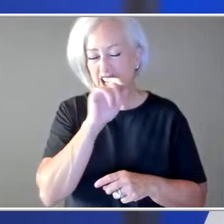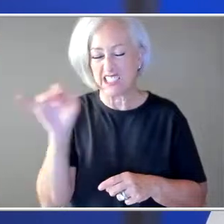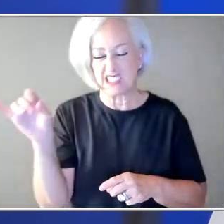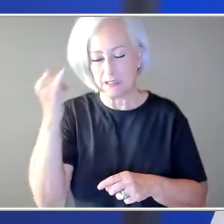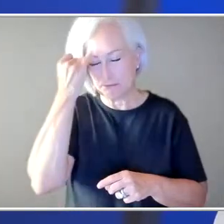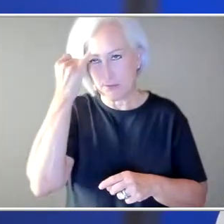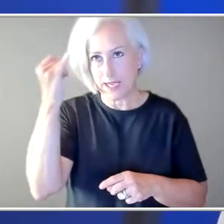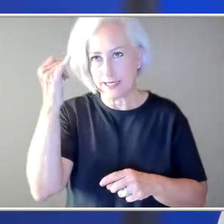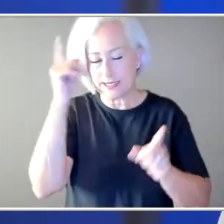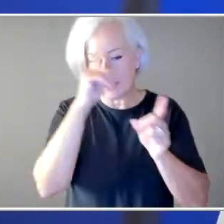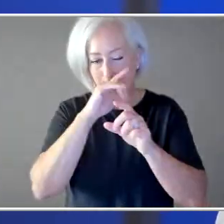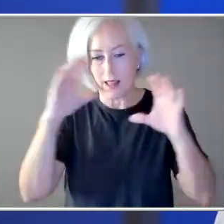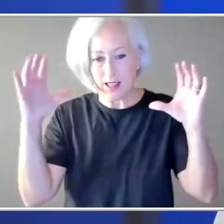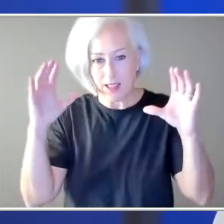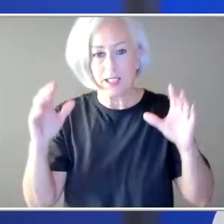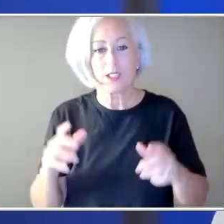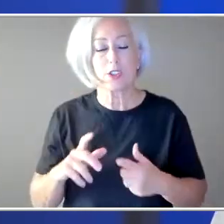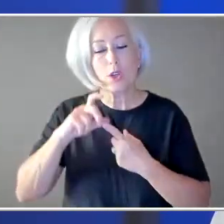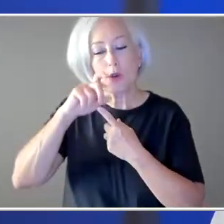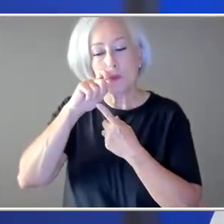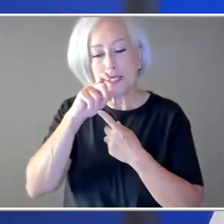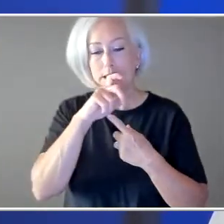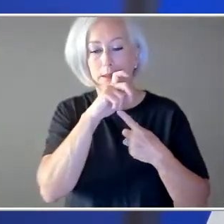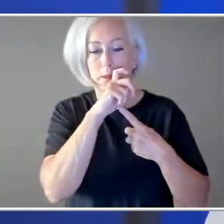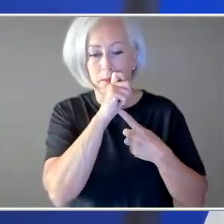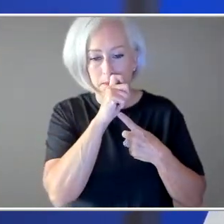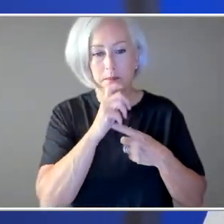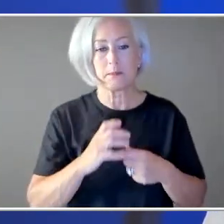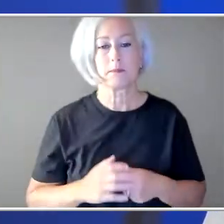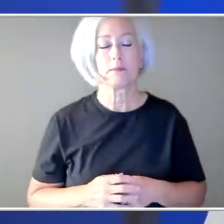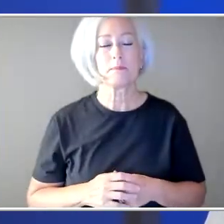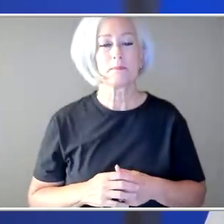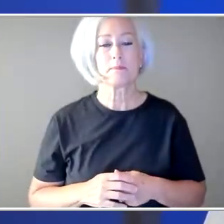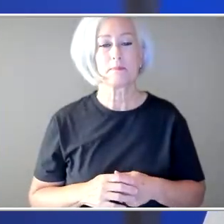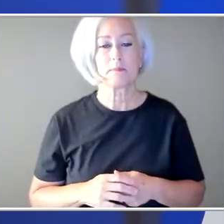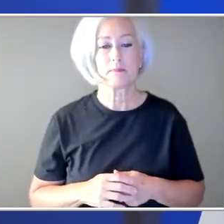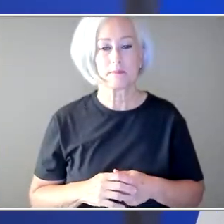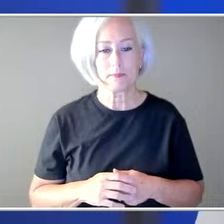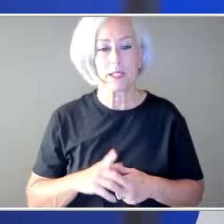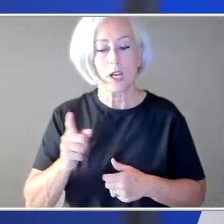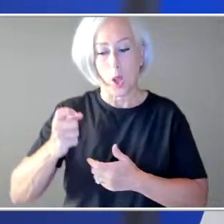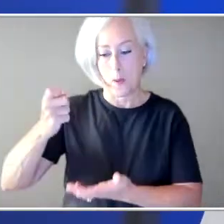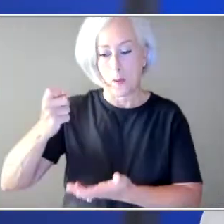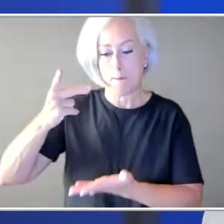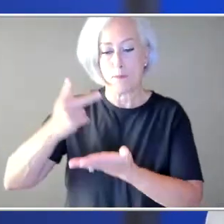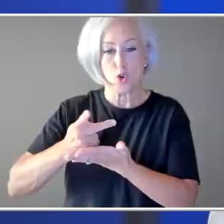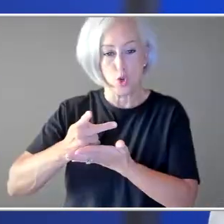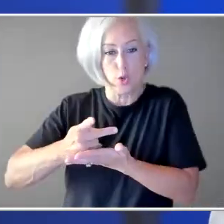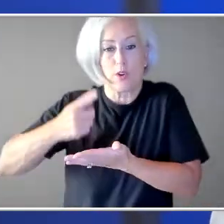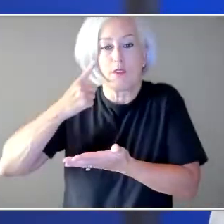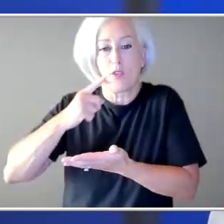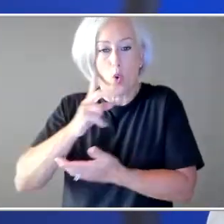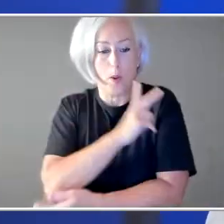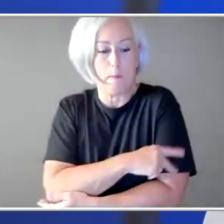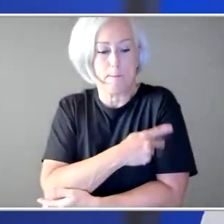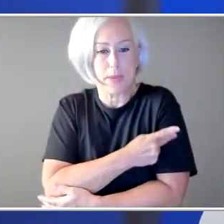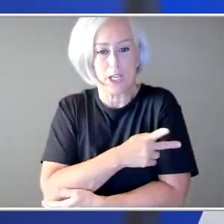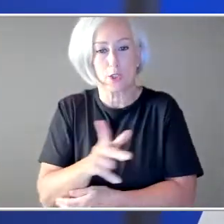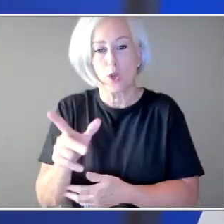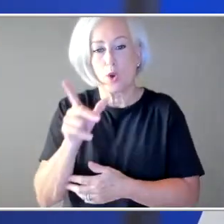or a spray in the nose. And it is approved for patients who are